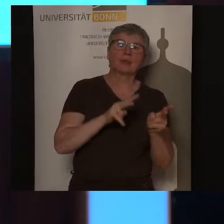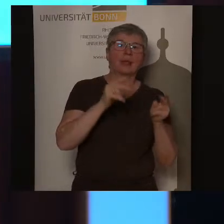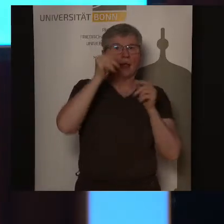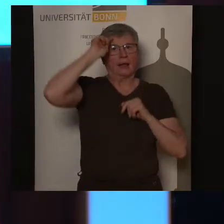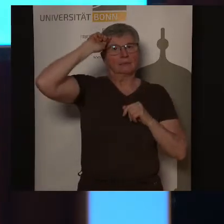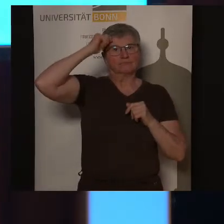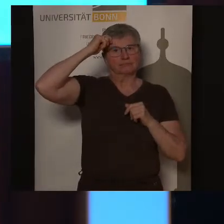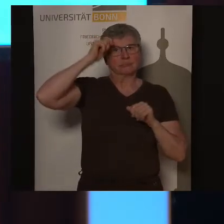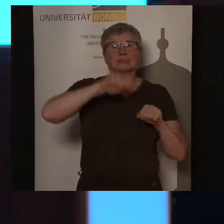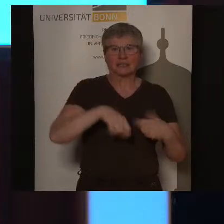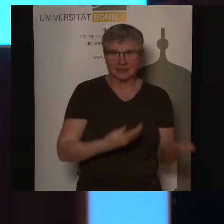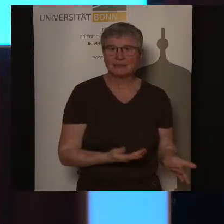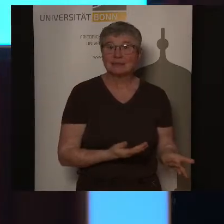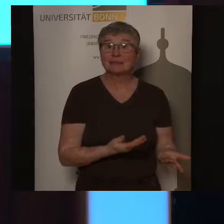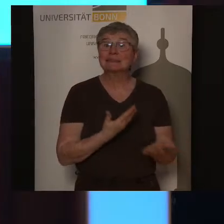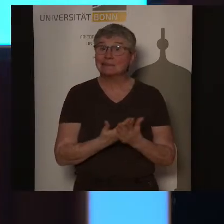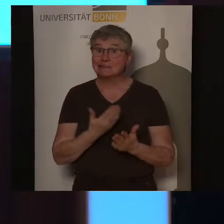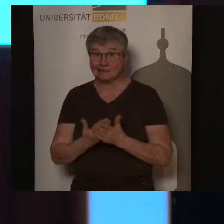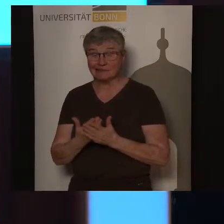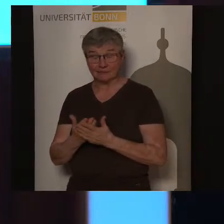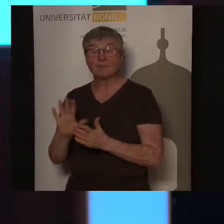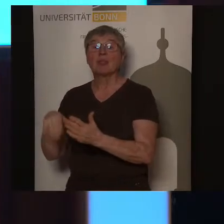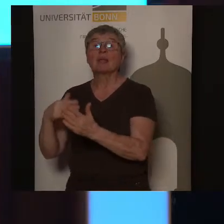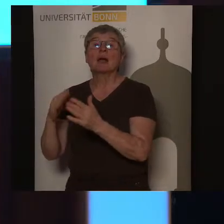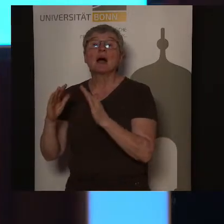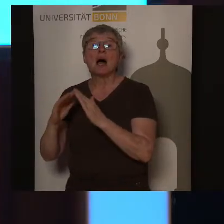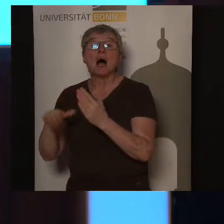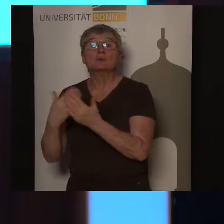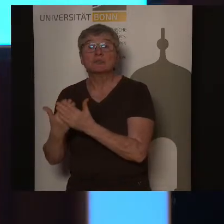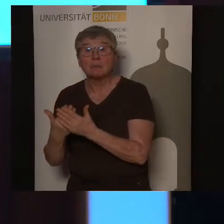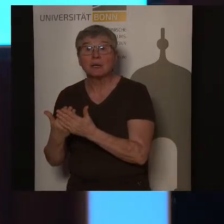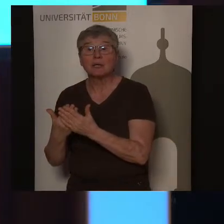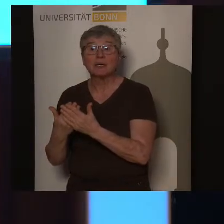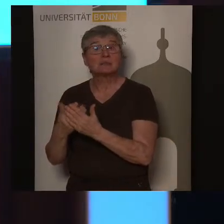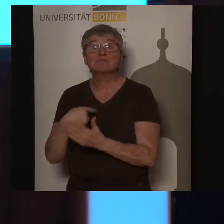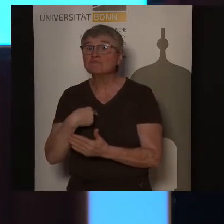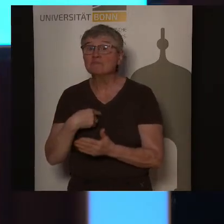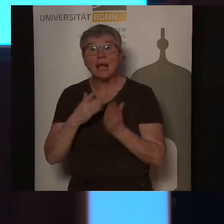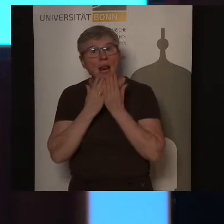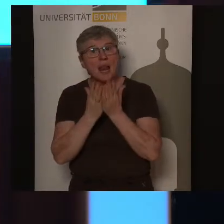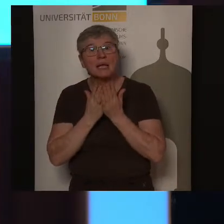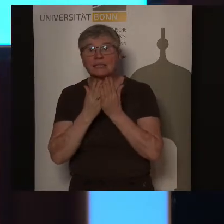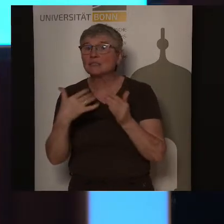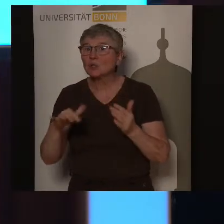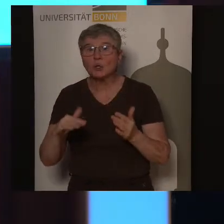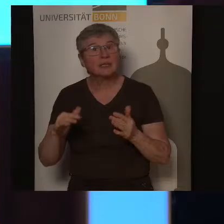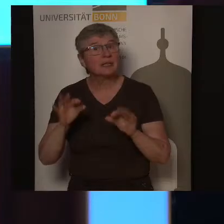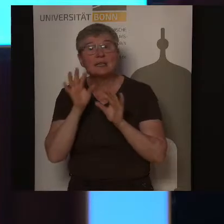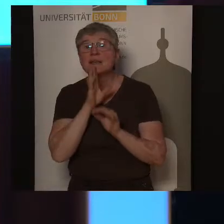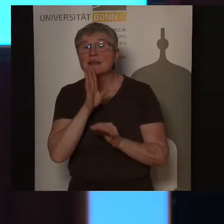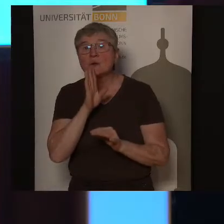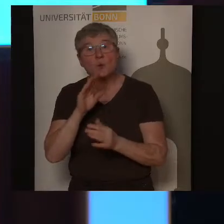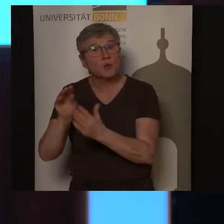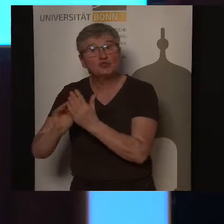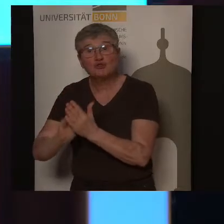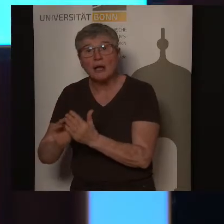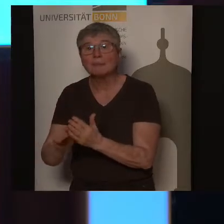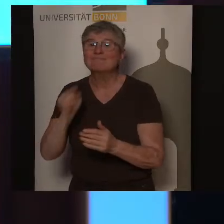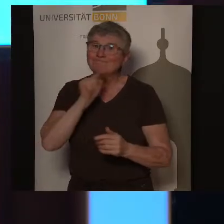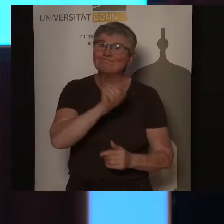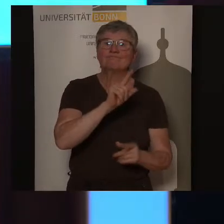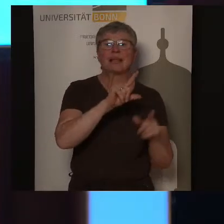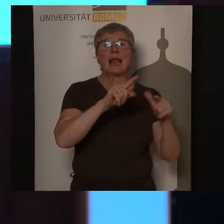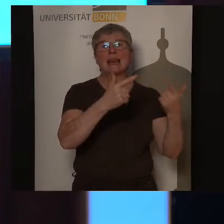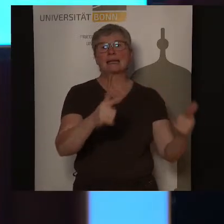but it's also important to get your mind off things. And if sometimes you feel like you haven't read enough and written enough